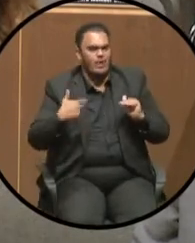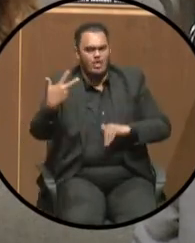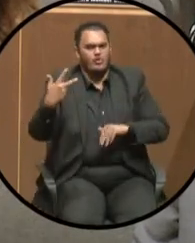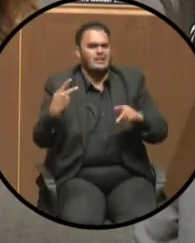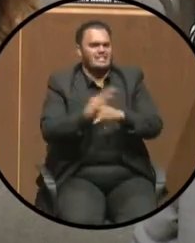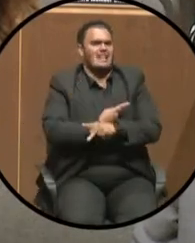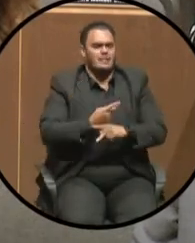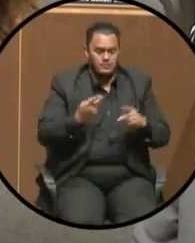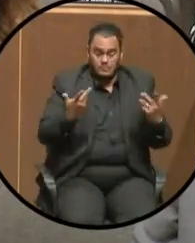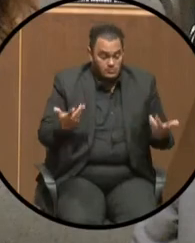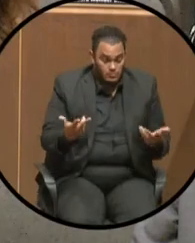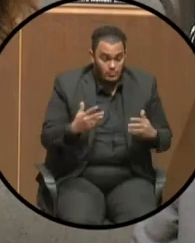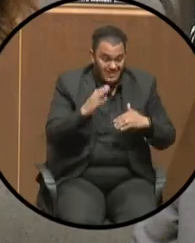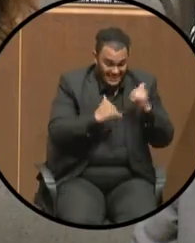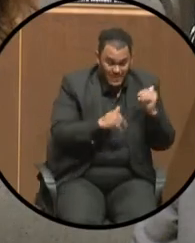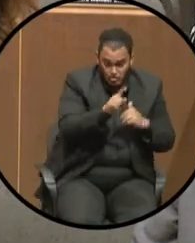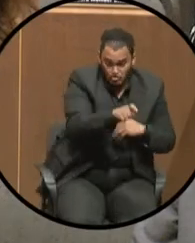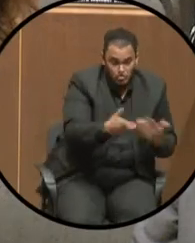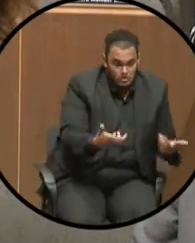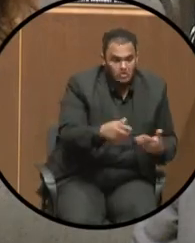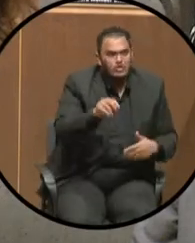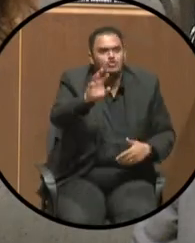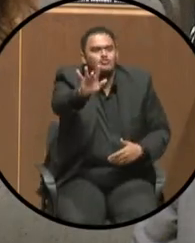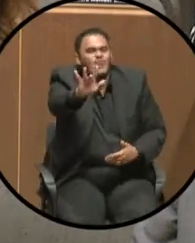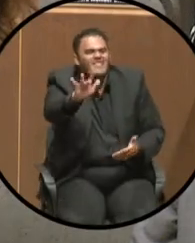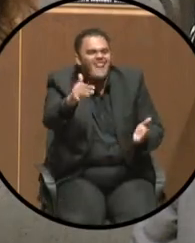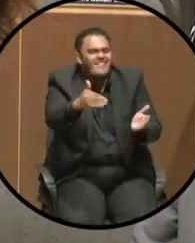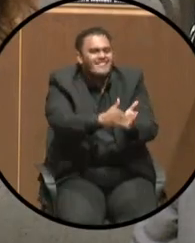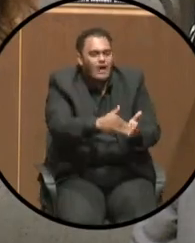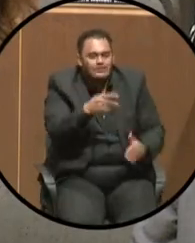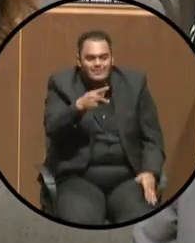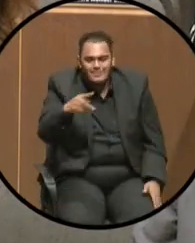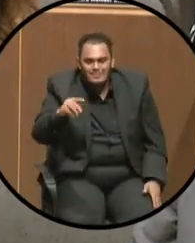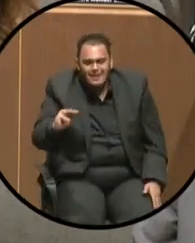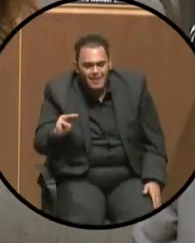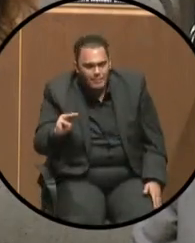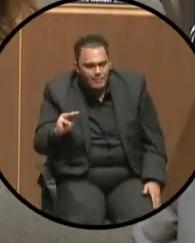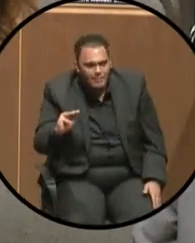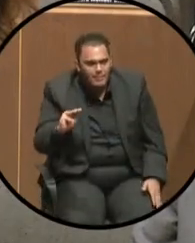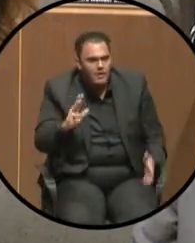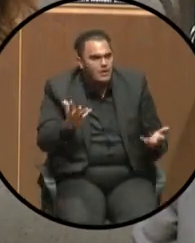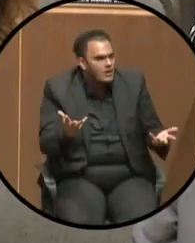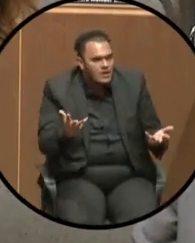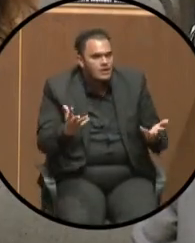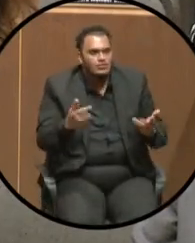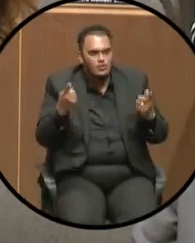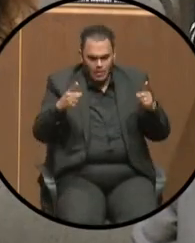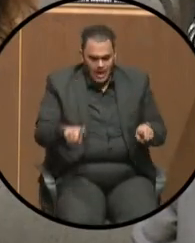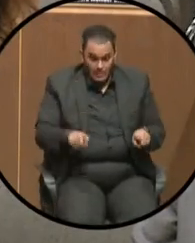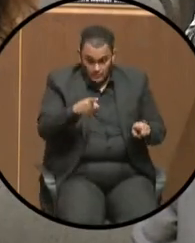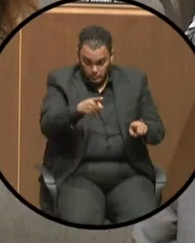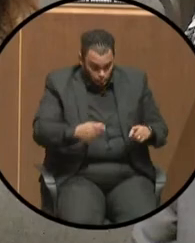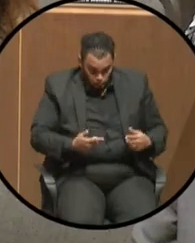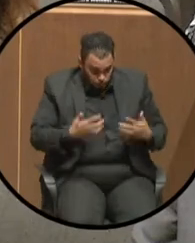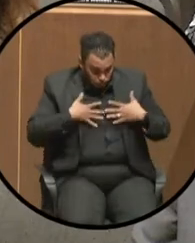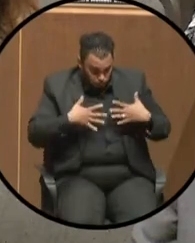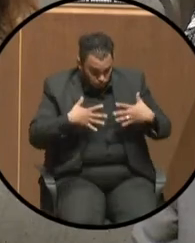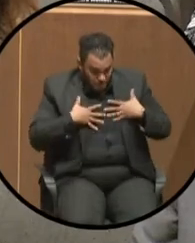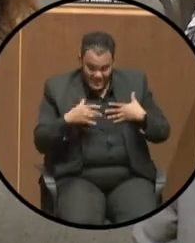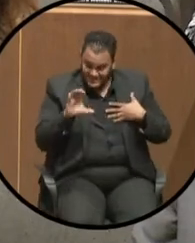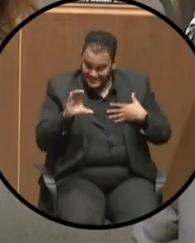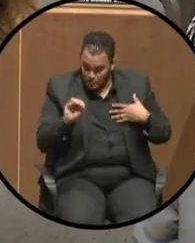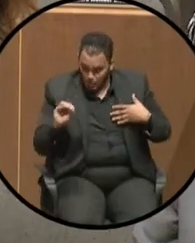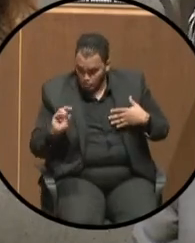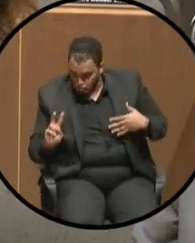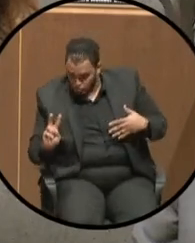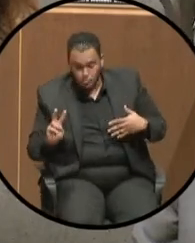with the 7-year-old's level at 25,000 ppm. What happens when you breathe a high level of CO2? High CO2 levels in